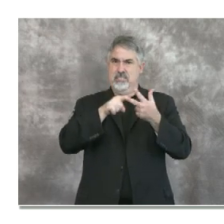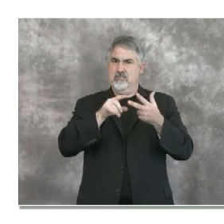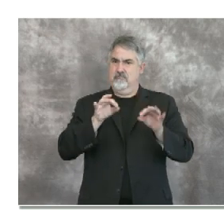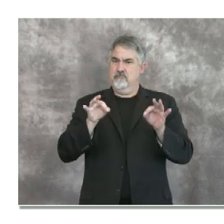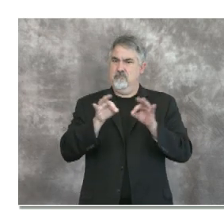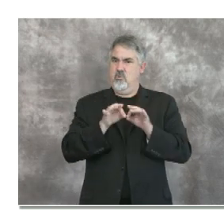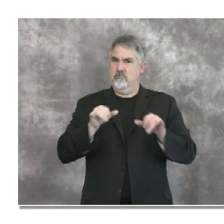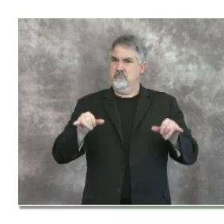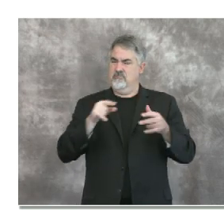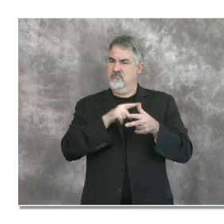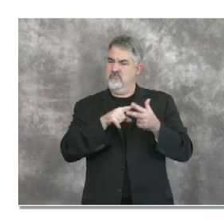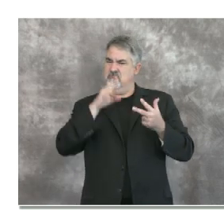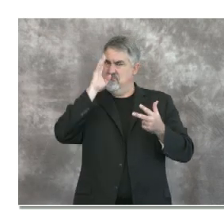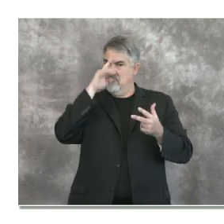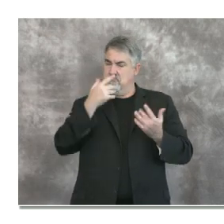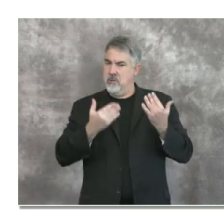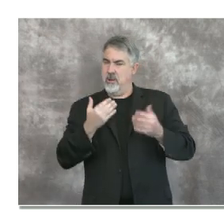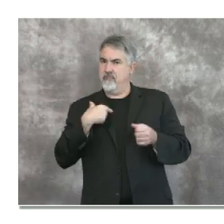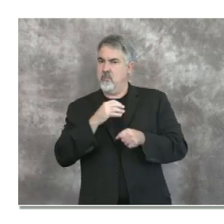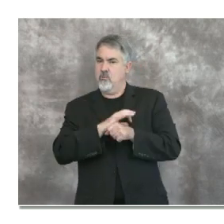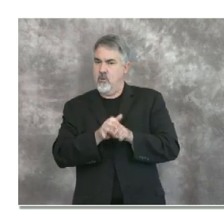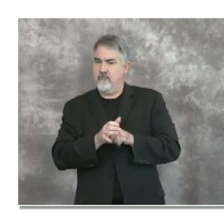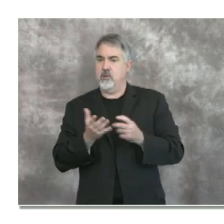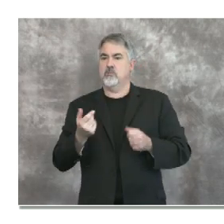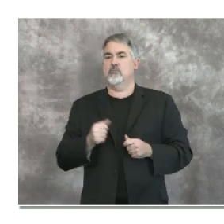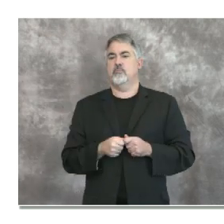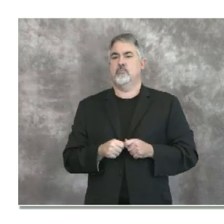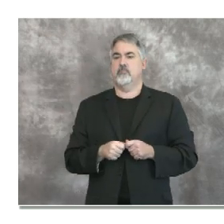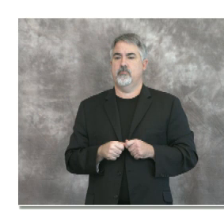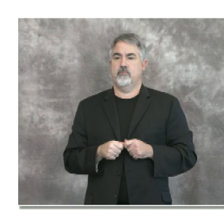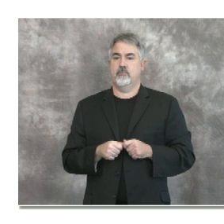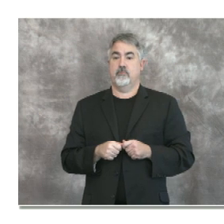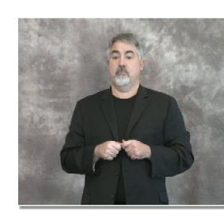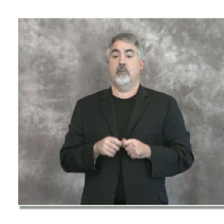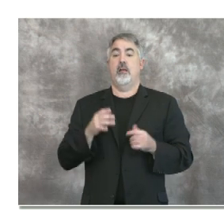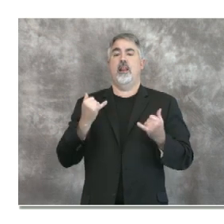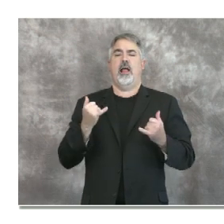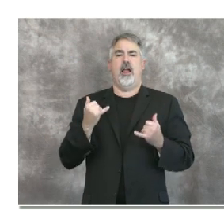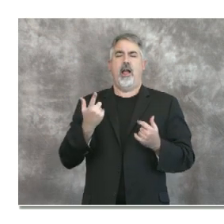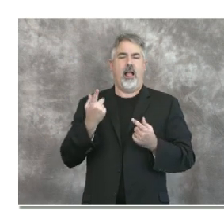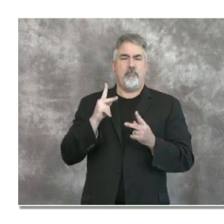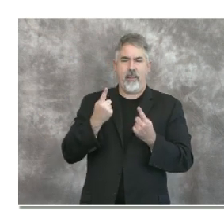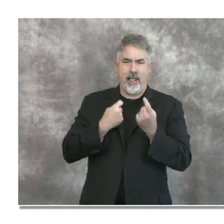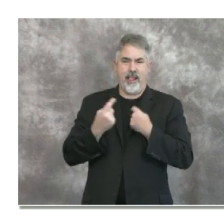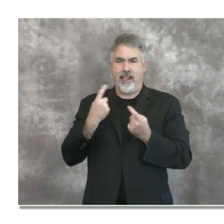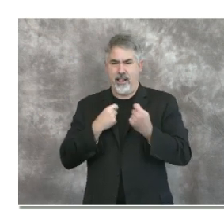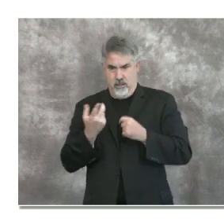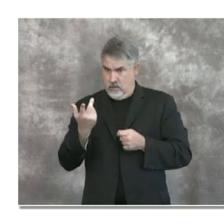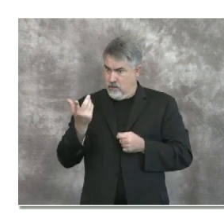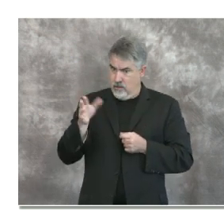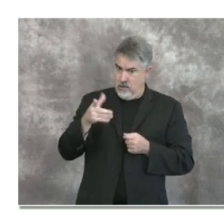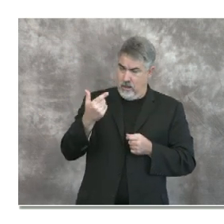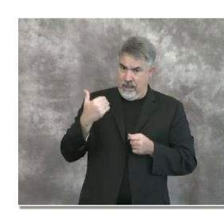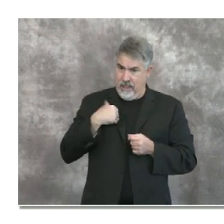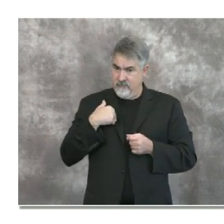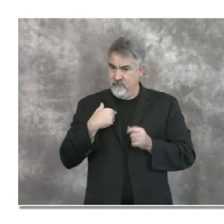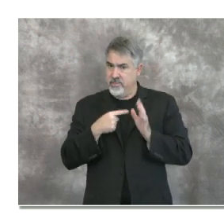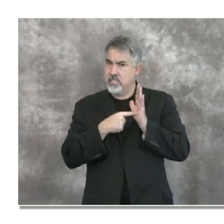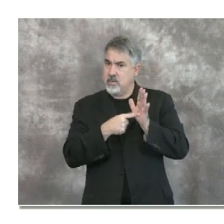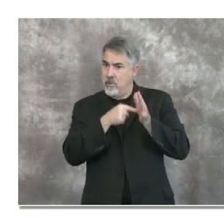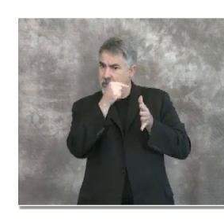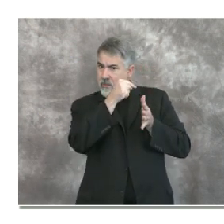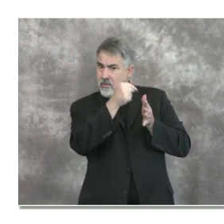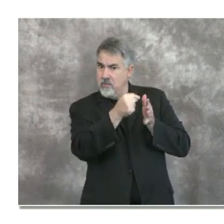also be included. So then the question is, do you have these symptoms? If the